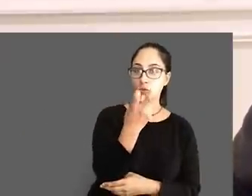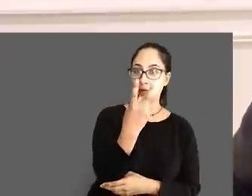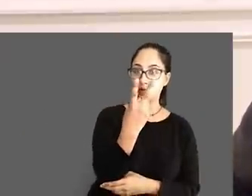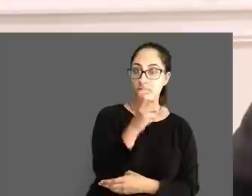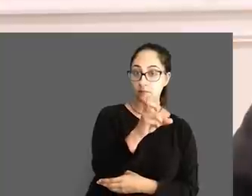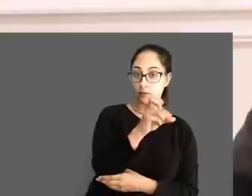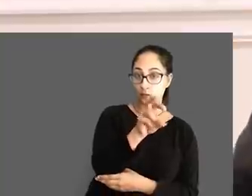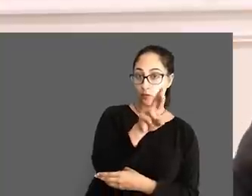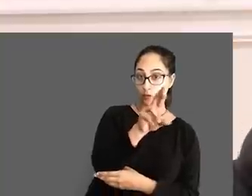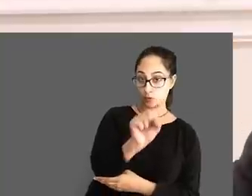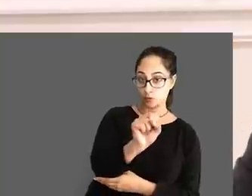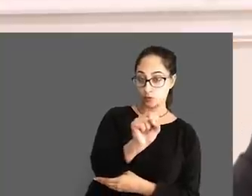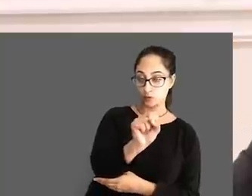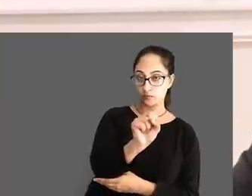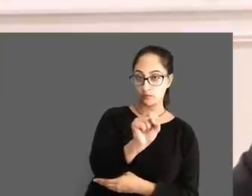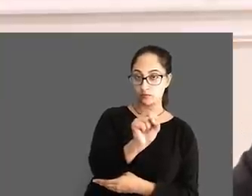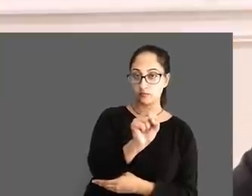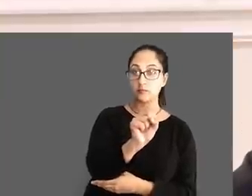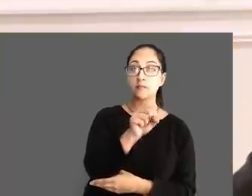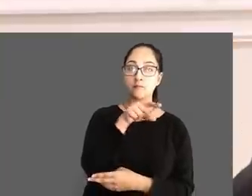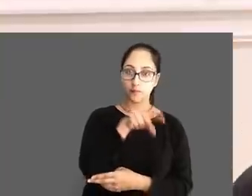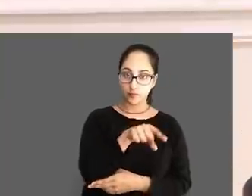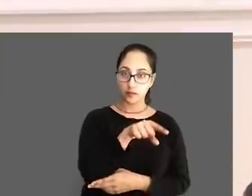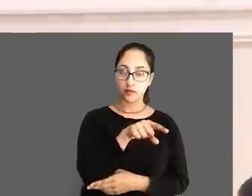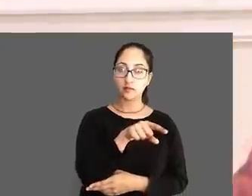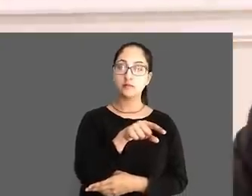that's a Shia community that after Hazrat Ali